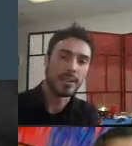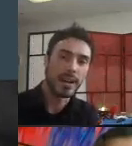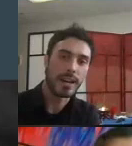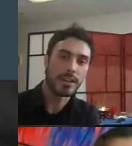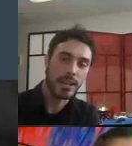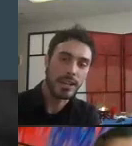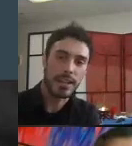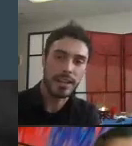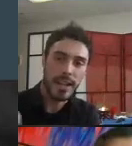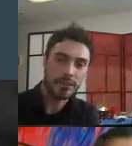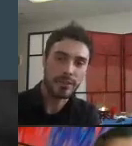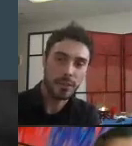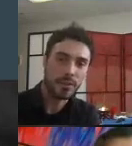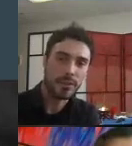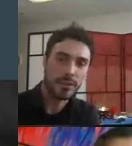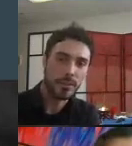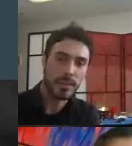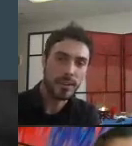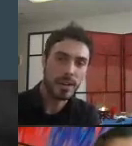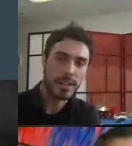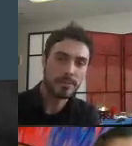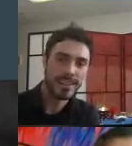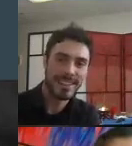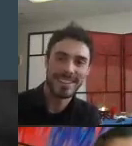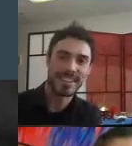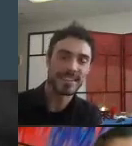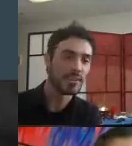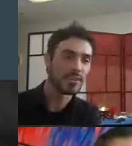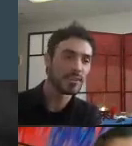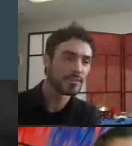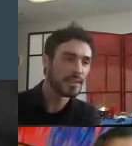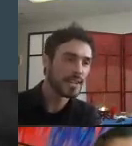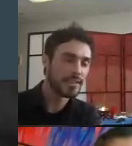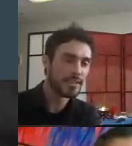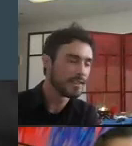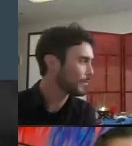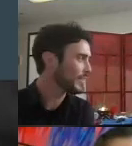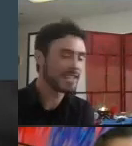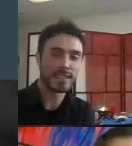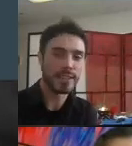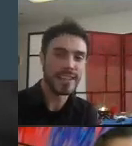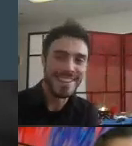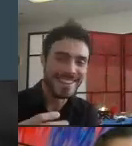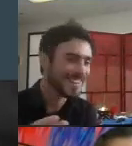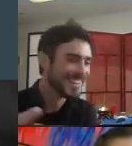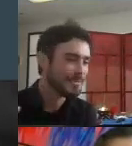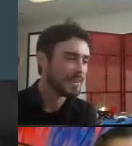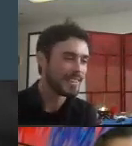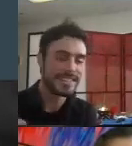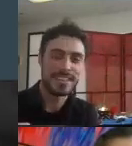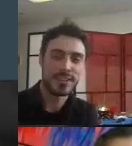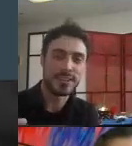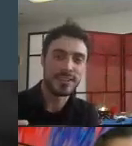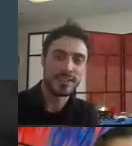of how do you engage that natural opioid system within our body. Because as I said earlier, and this wasn't actually planned, but